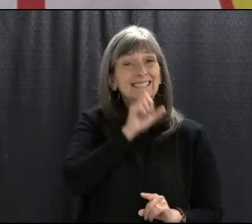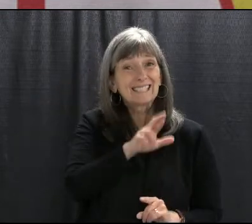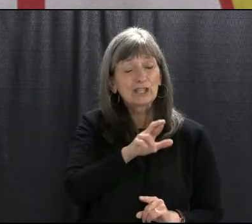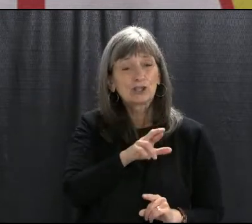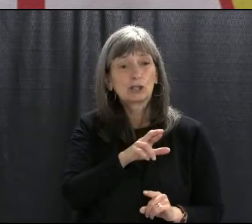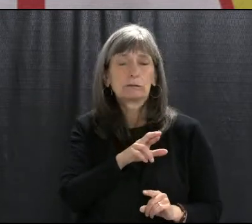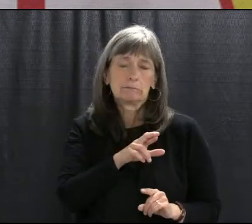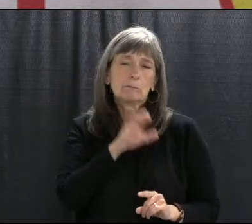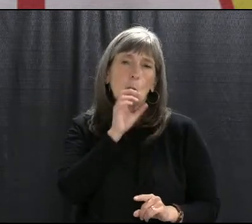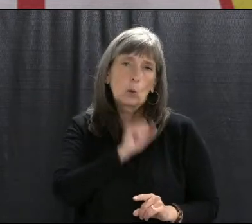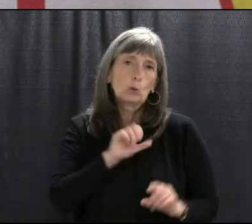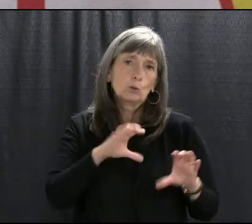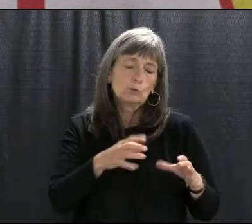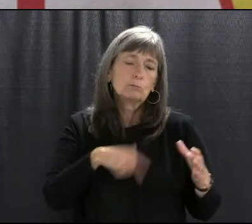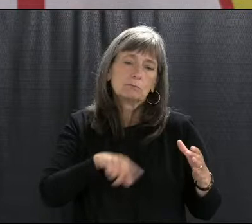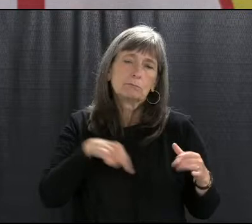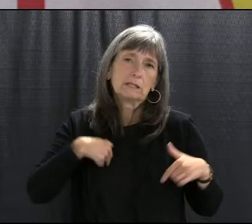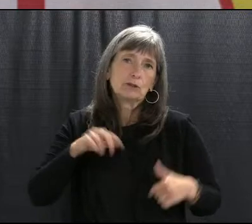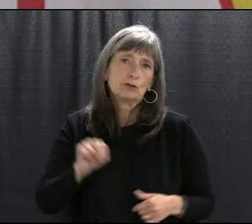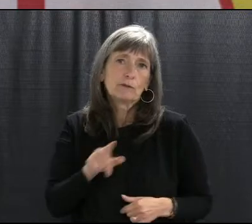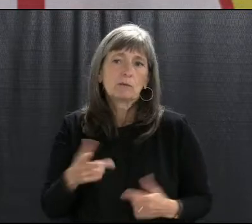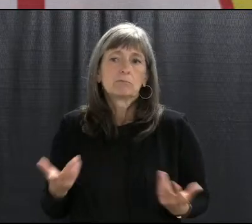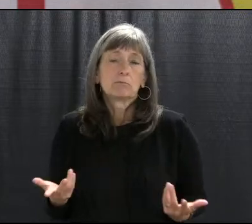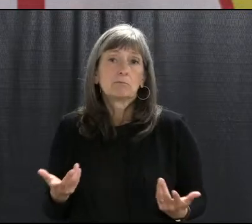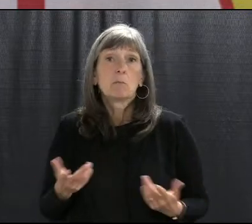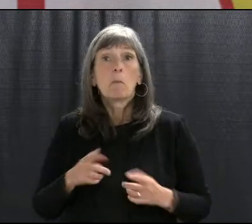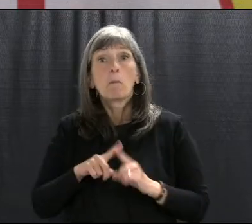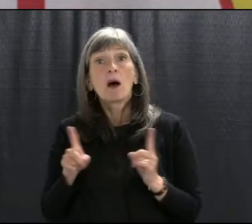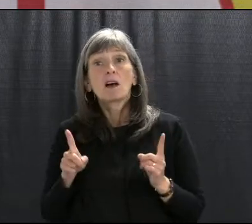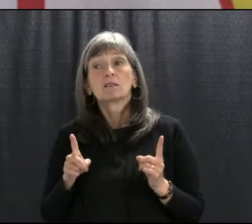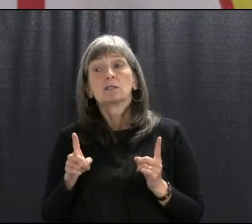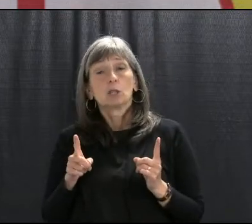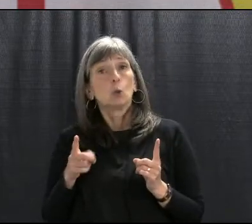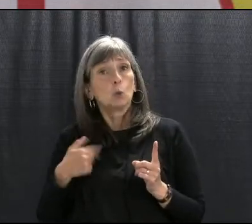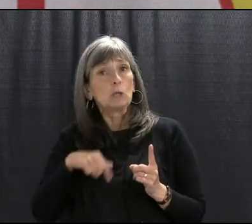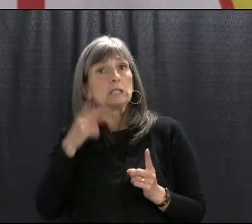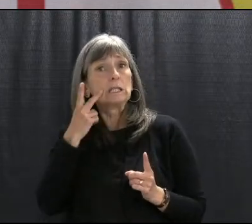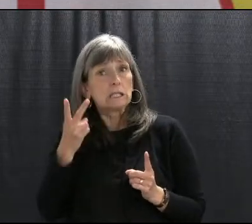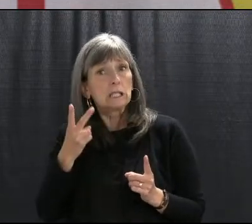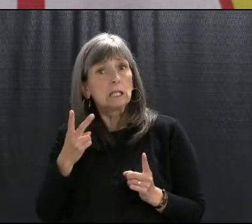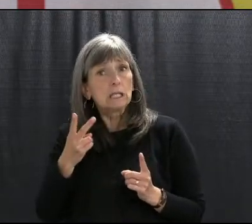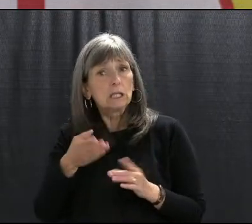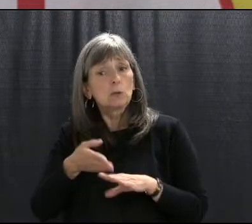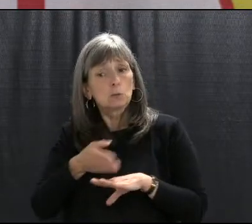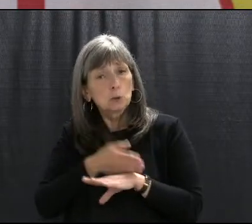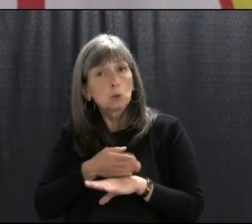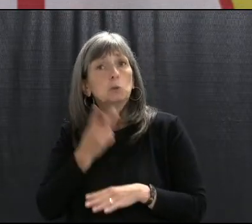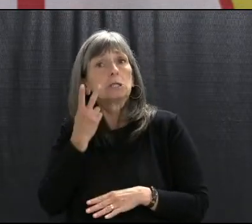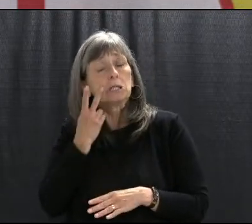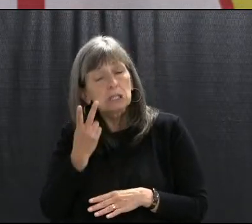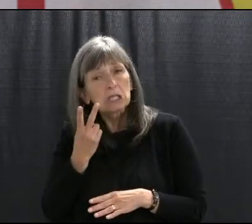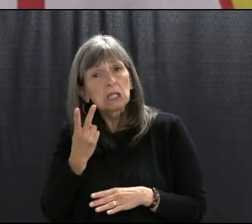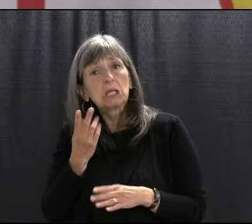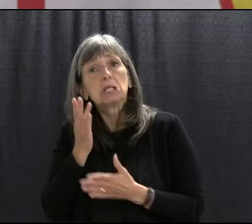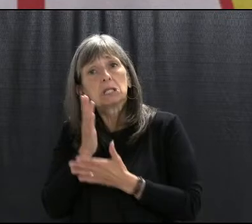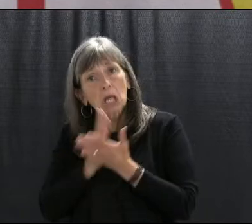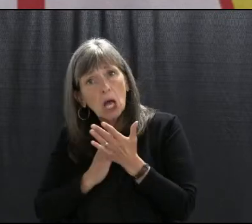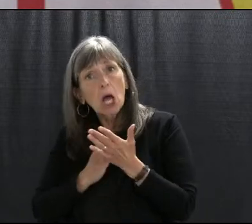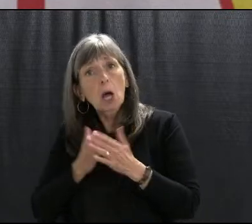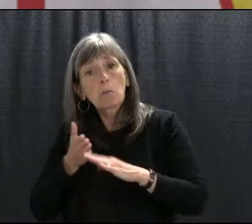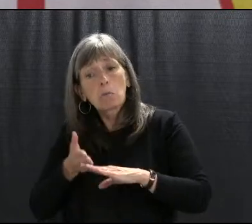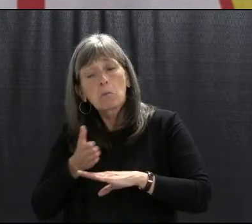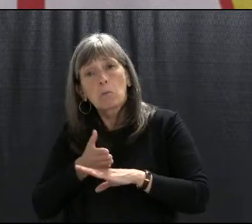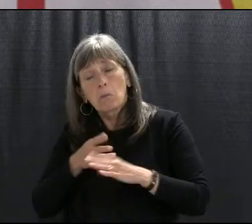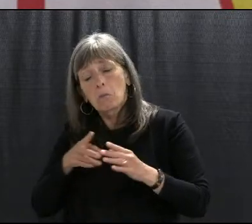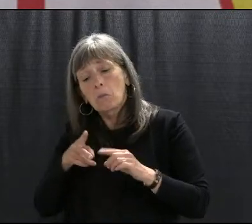One and without the same day, we would be in worse shape today. So we are seeing the results of what we're putting in place,